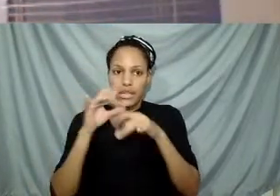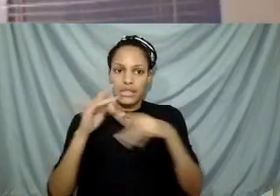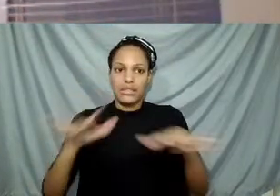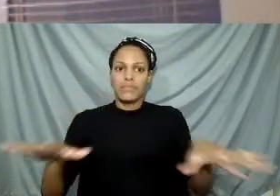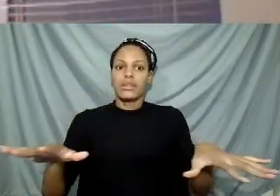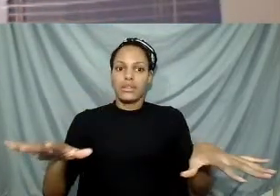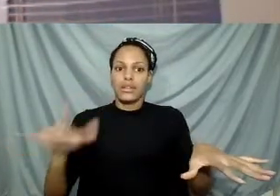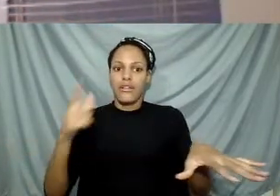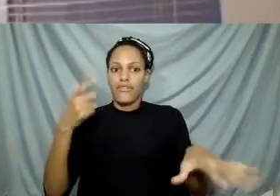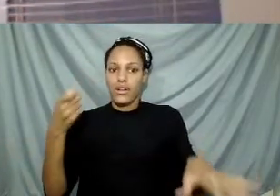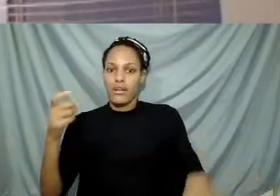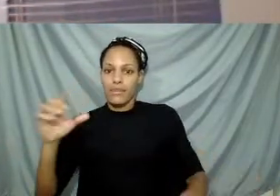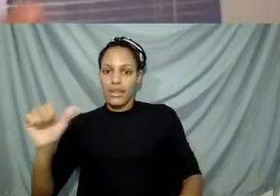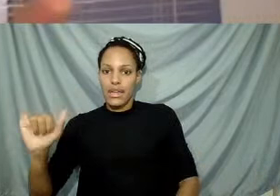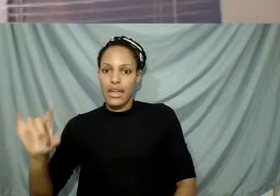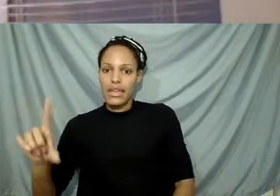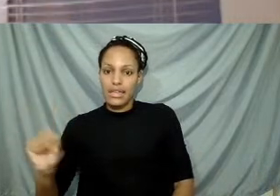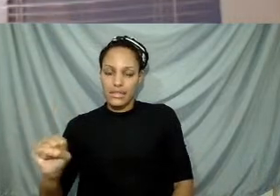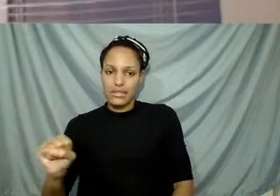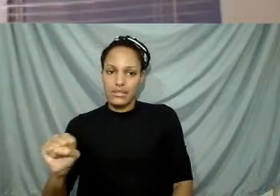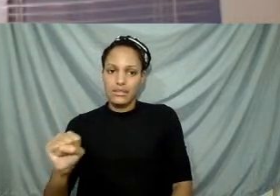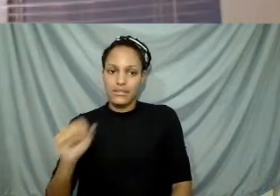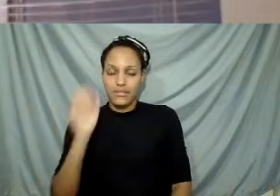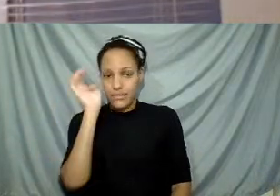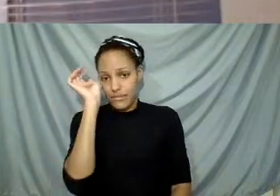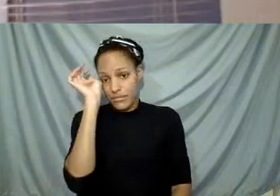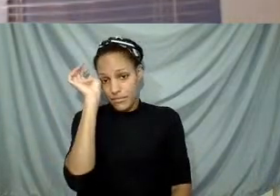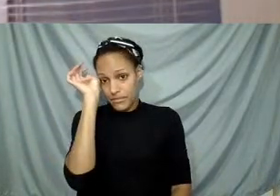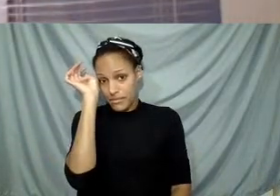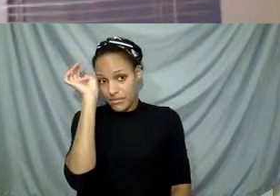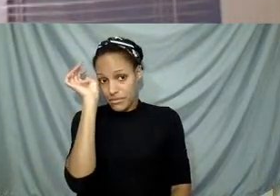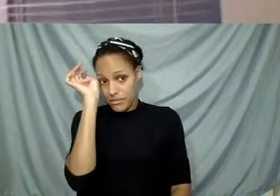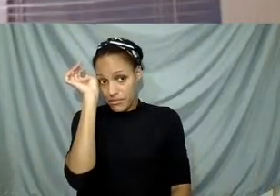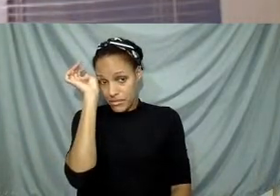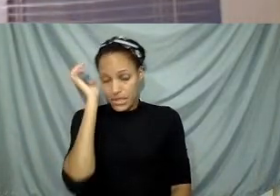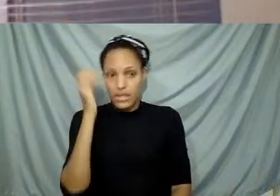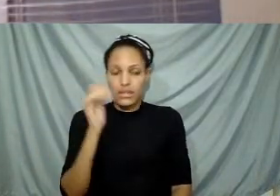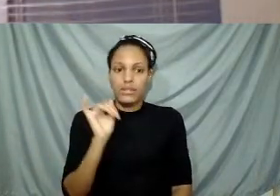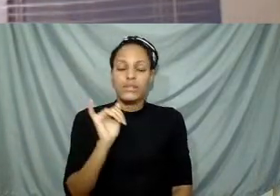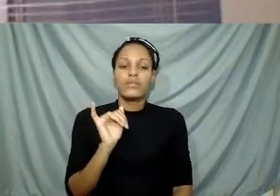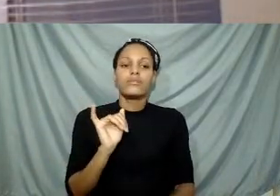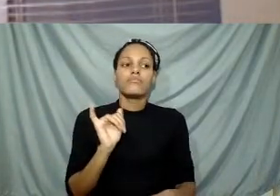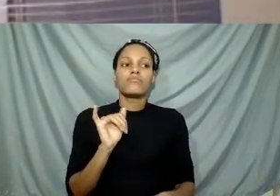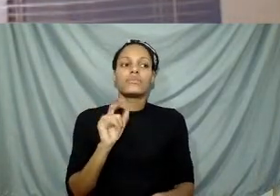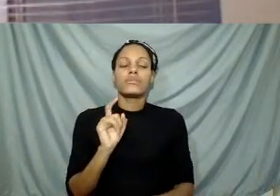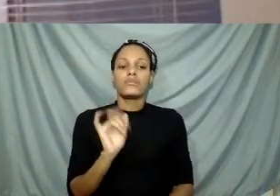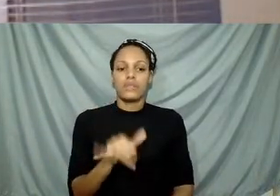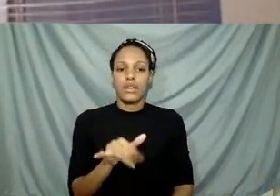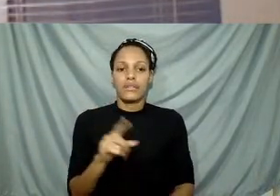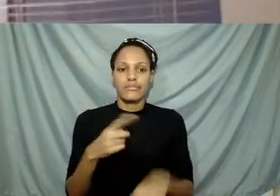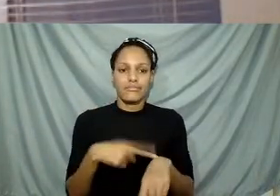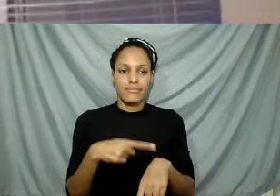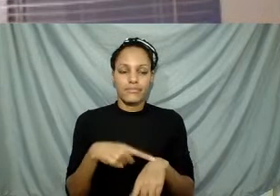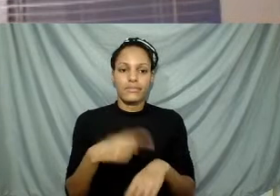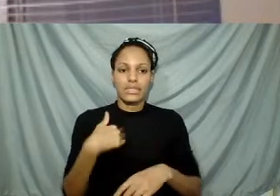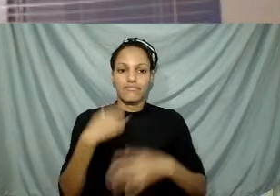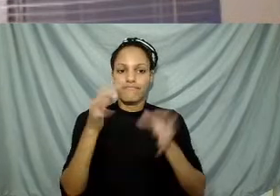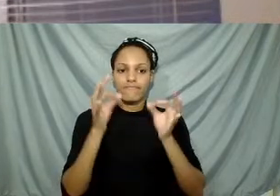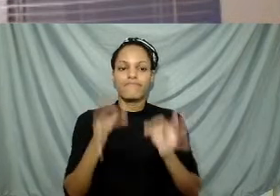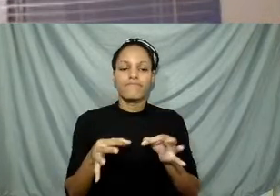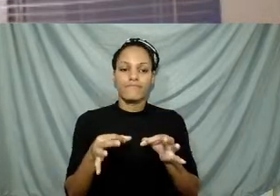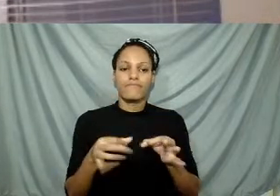that were key to Jubilation's infrastructure. And so that's when I decided